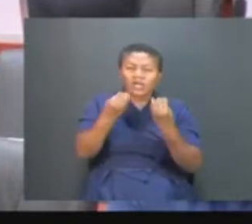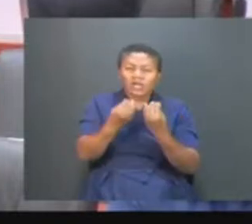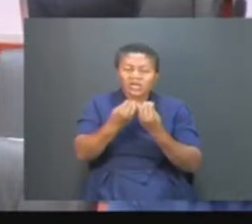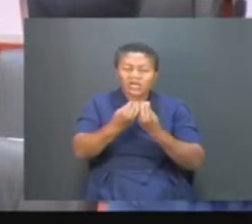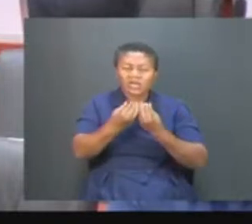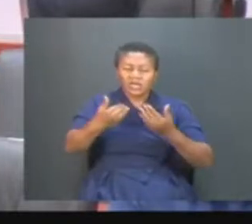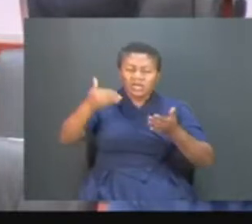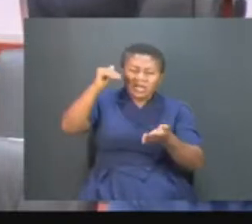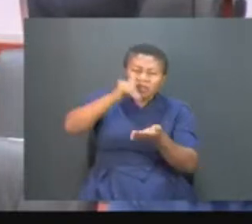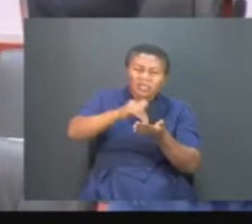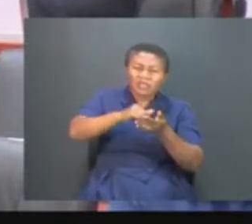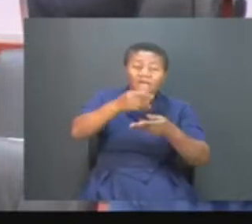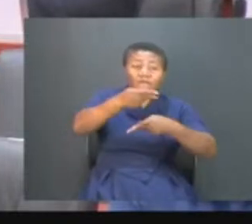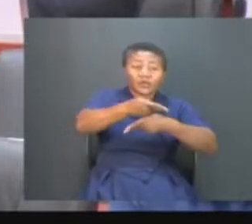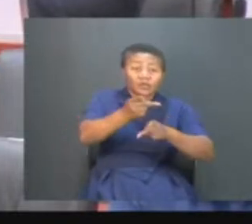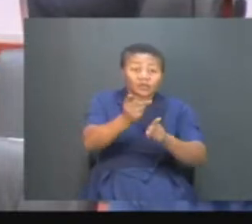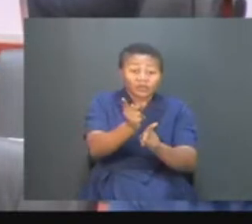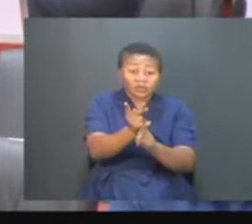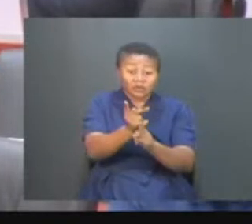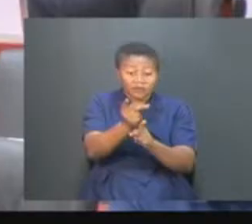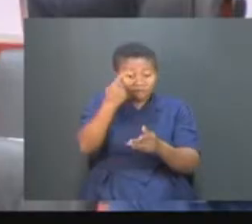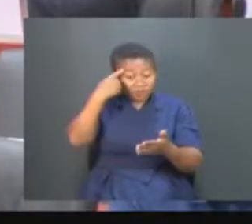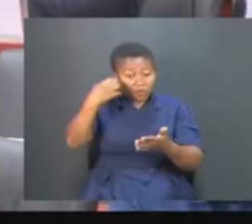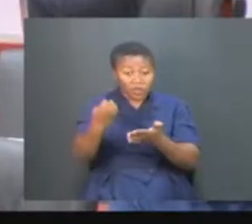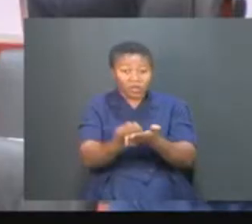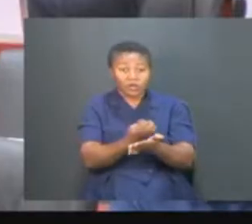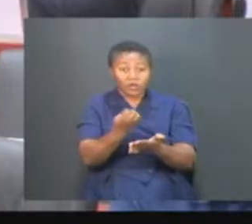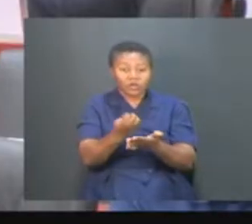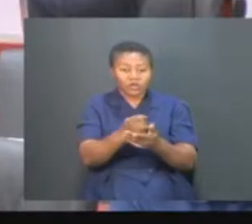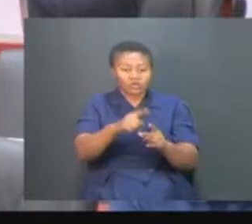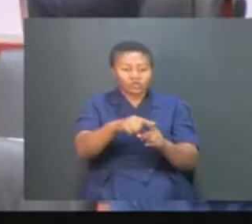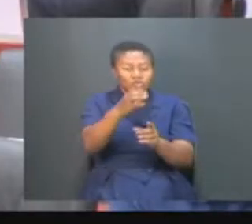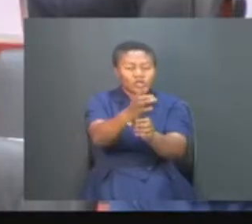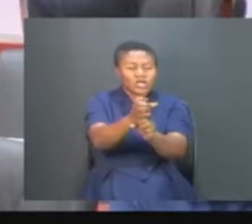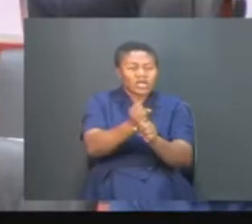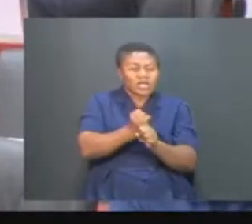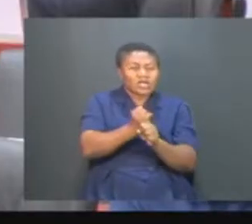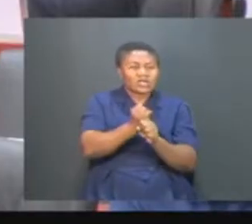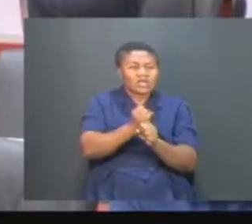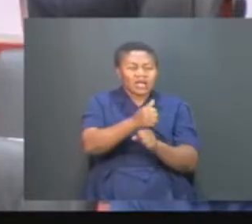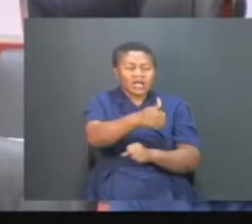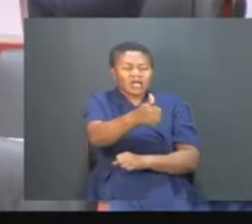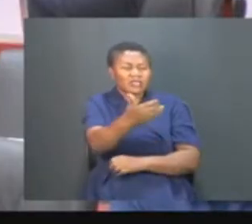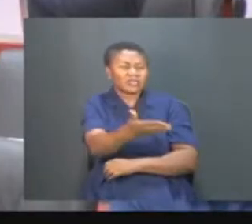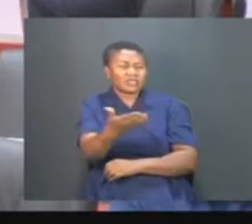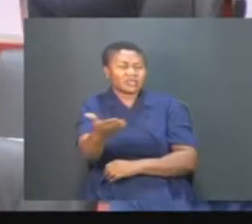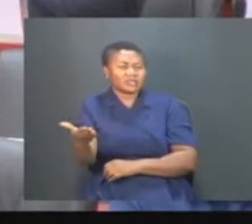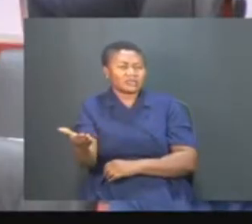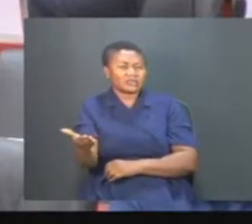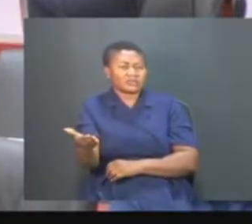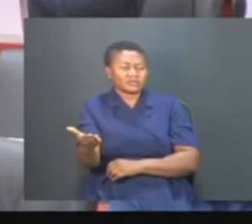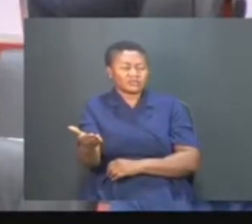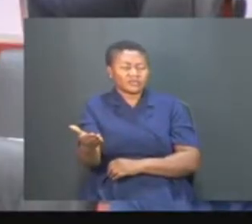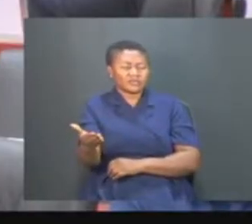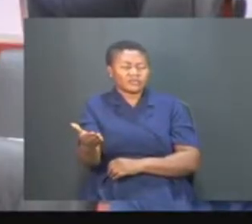sectors of the economy to achieve, amongst other things, and they listed these things.